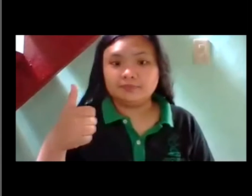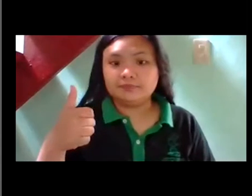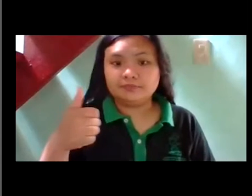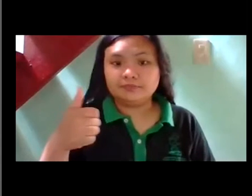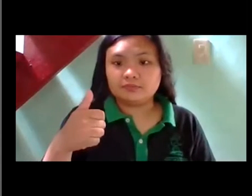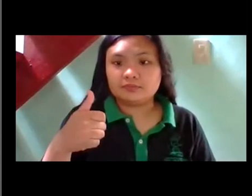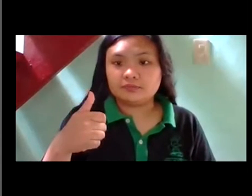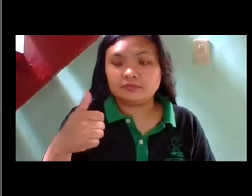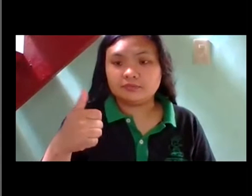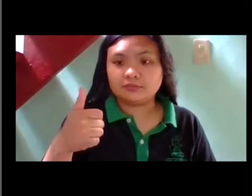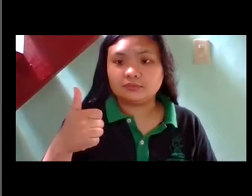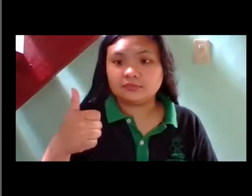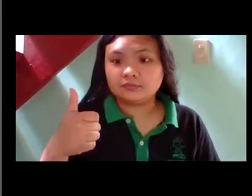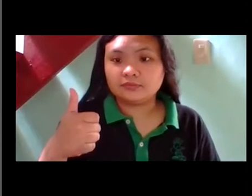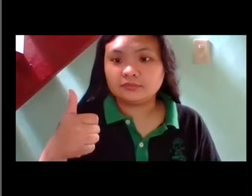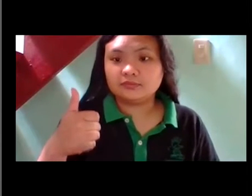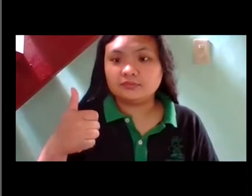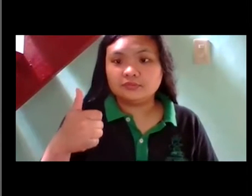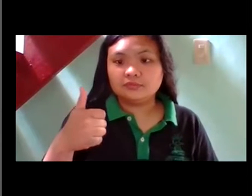Okay. Okay. Okay. Good.